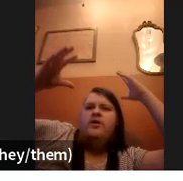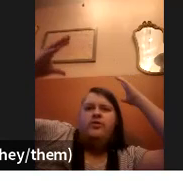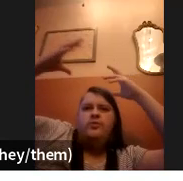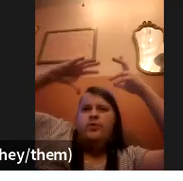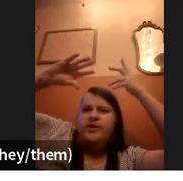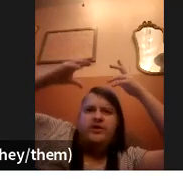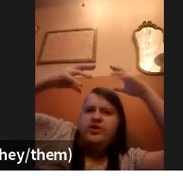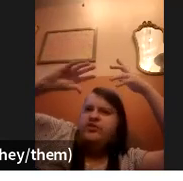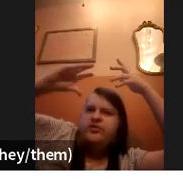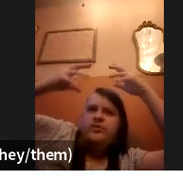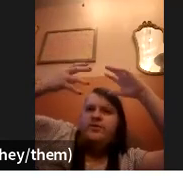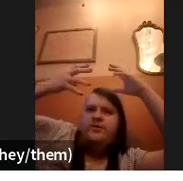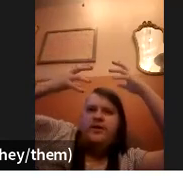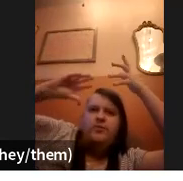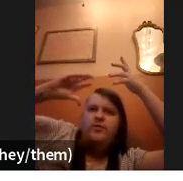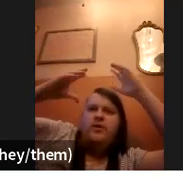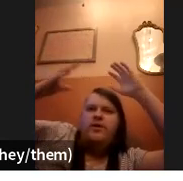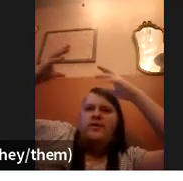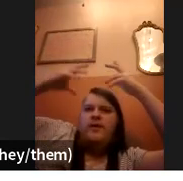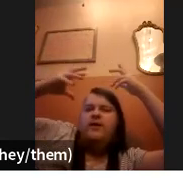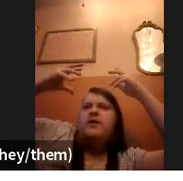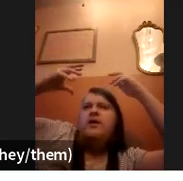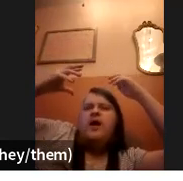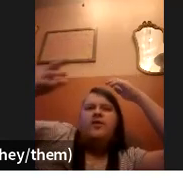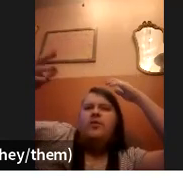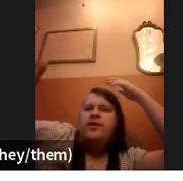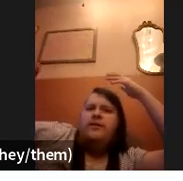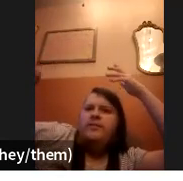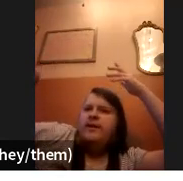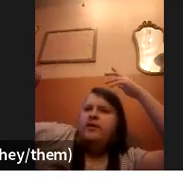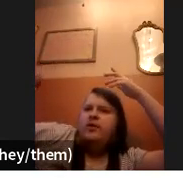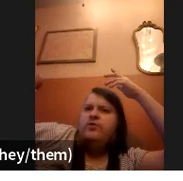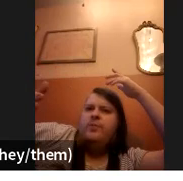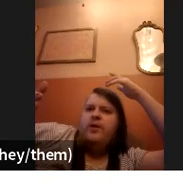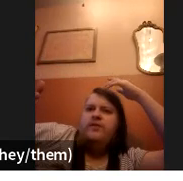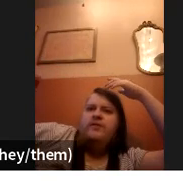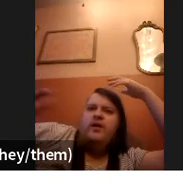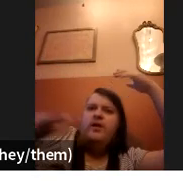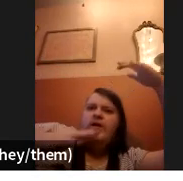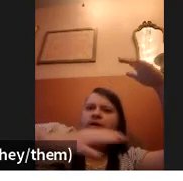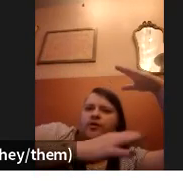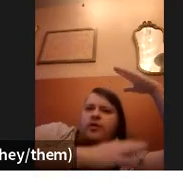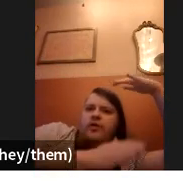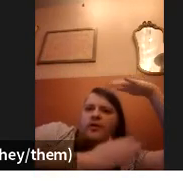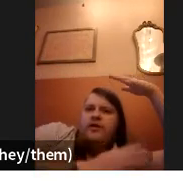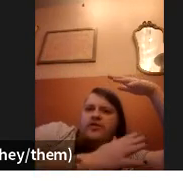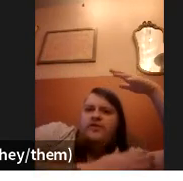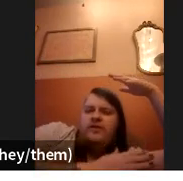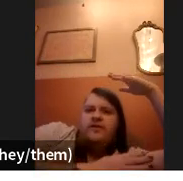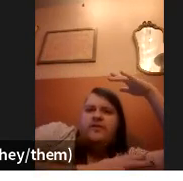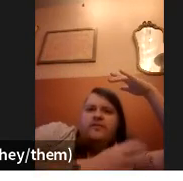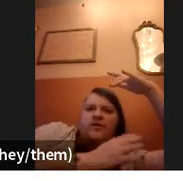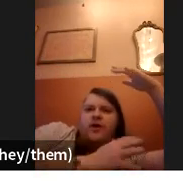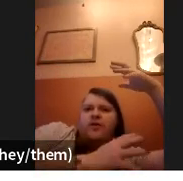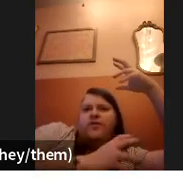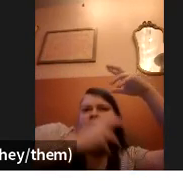whoever through or in conjunction with 911? Like, I don't want to eliminate co-response under other